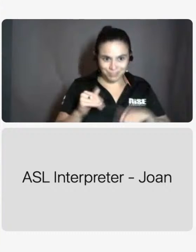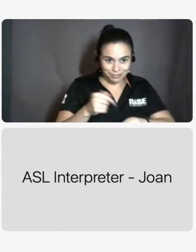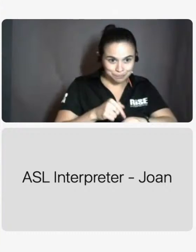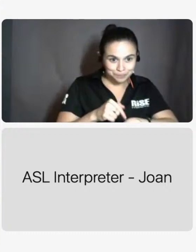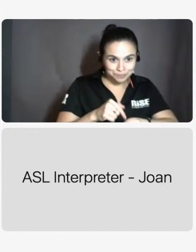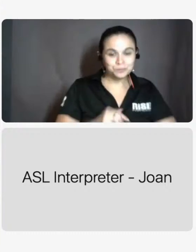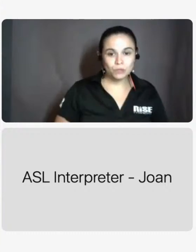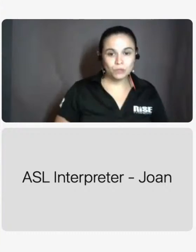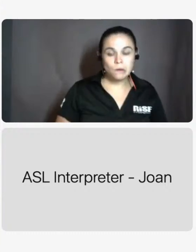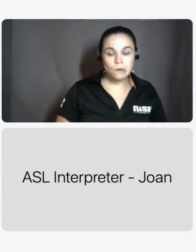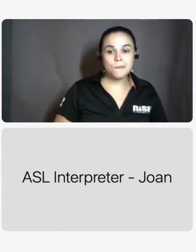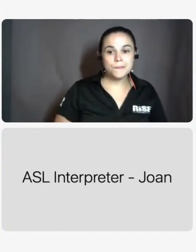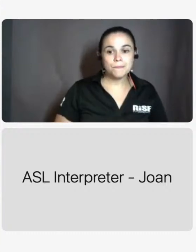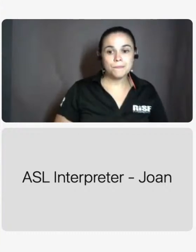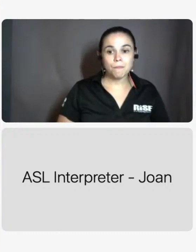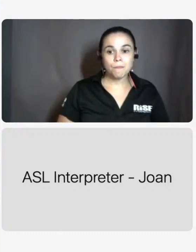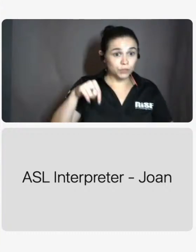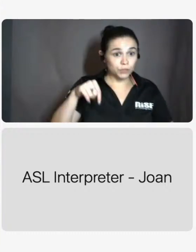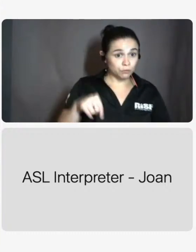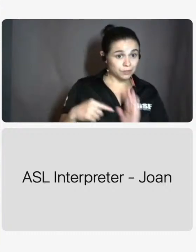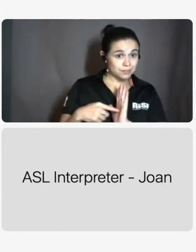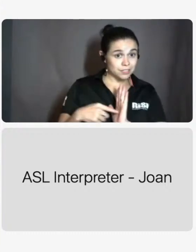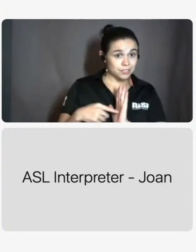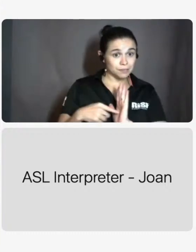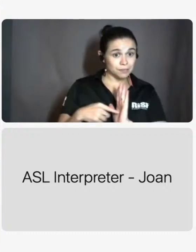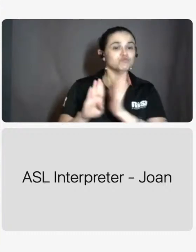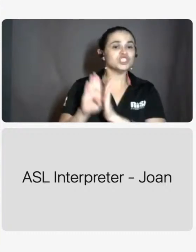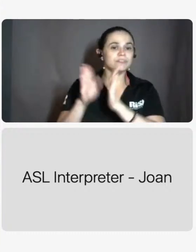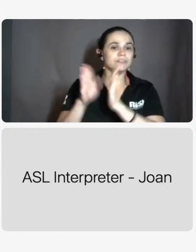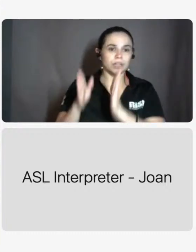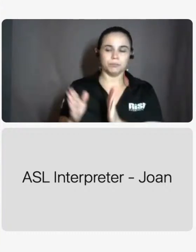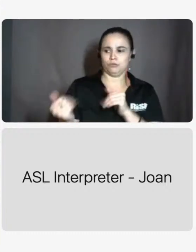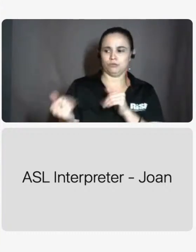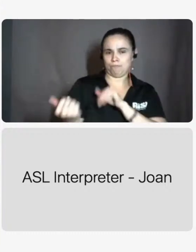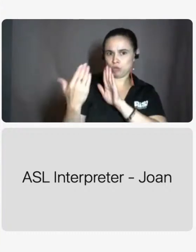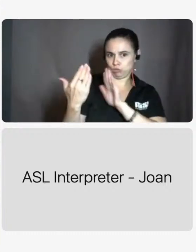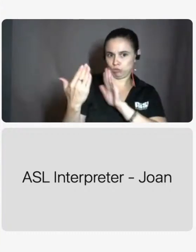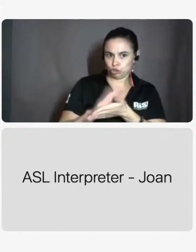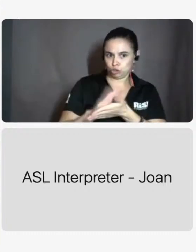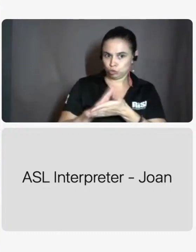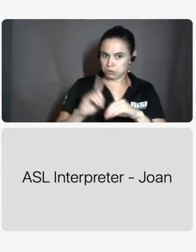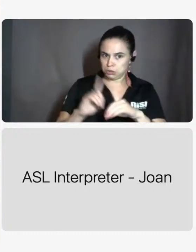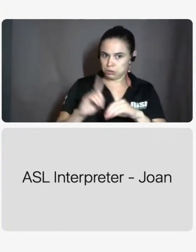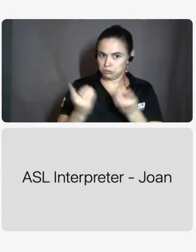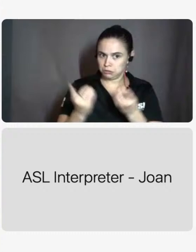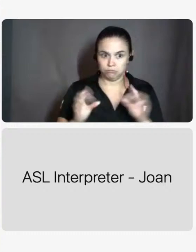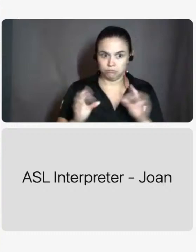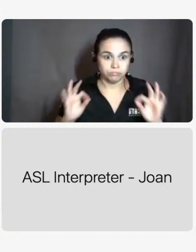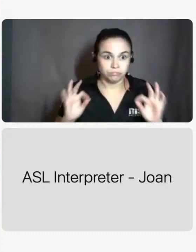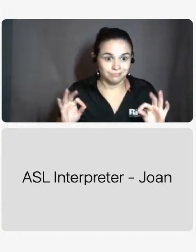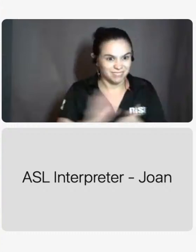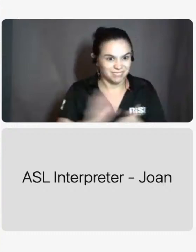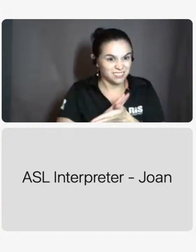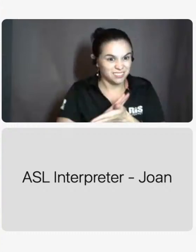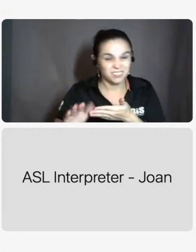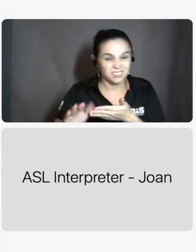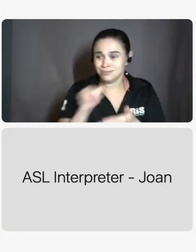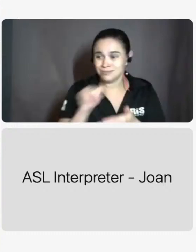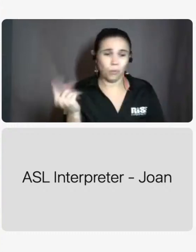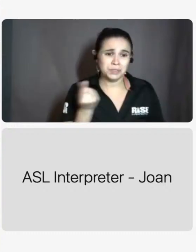school district proactively so we could start a conversation. That doesn't always happen. Sometimes projects move ahead without us even being notified.